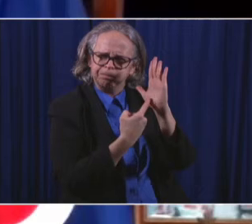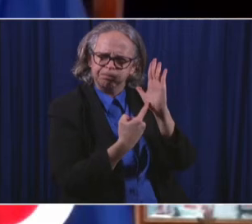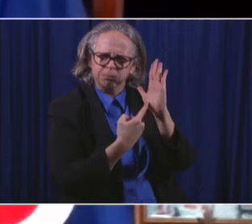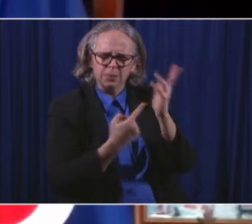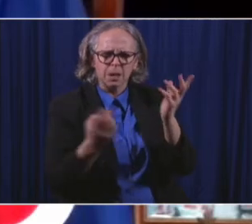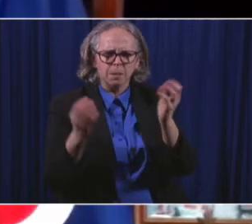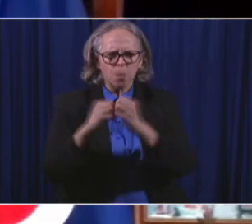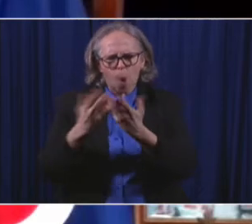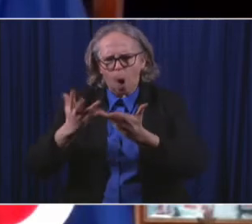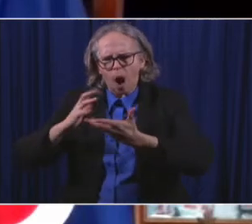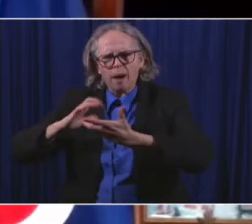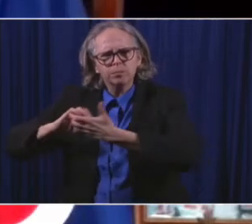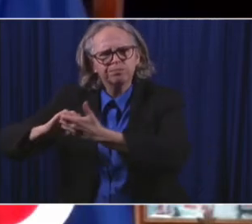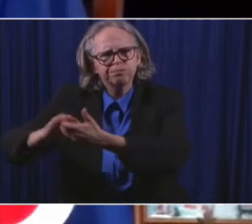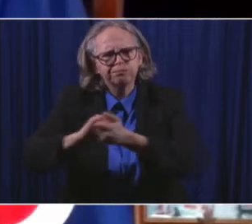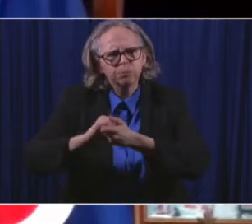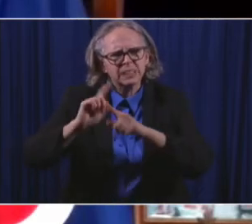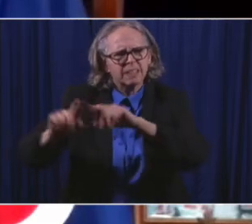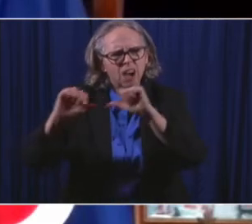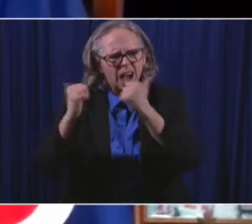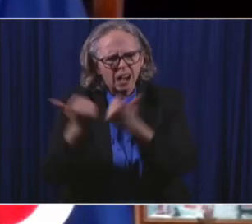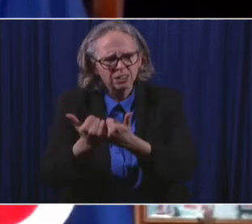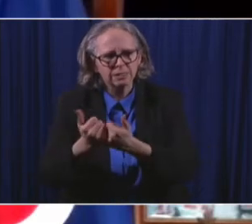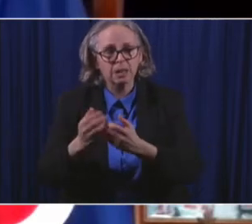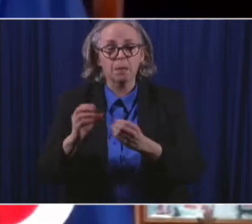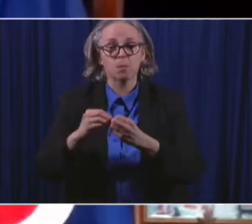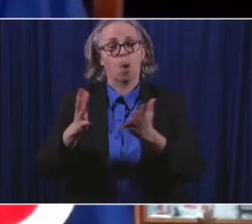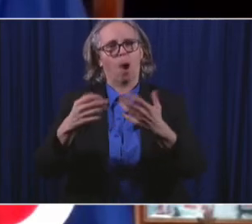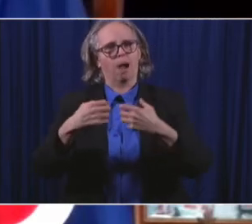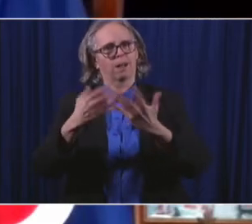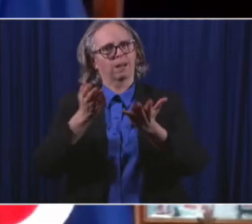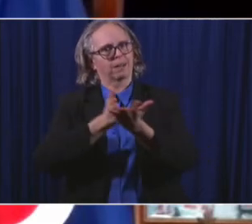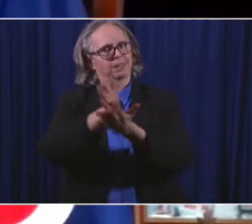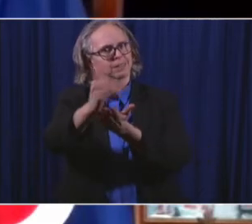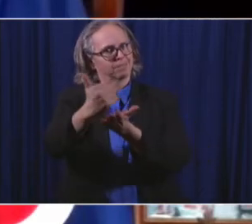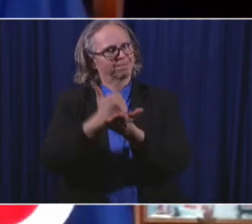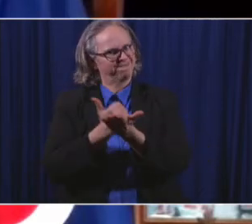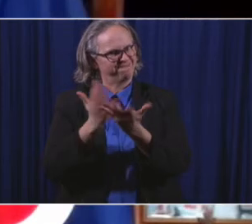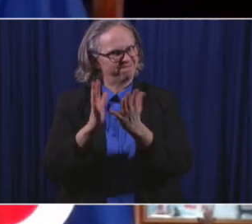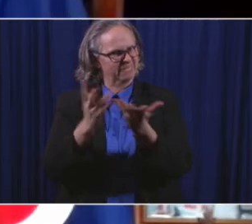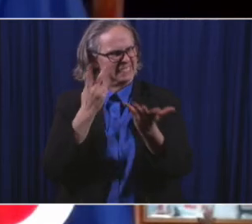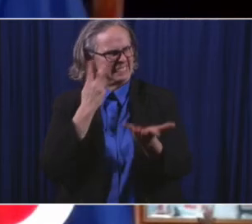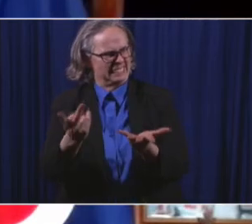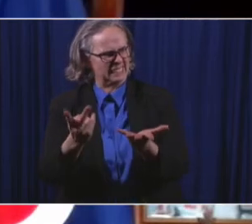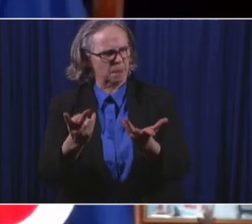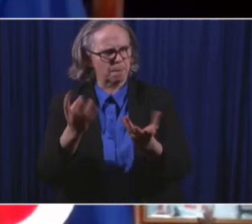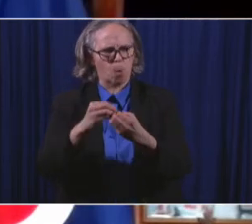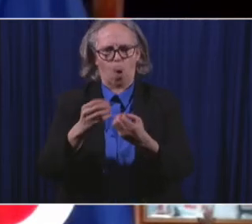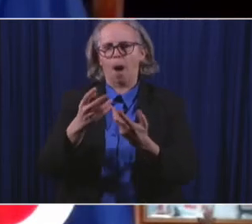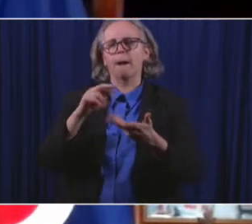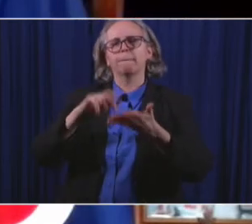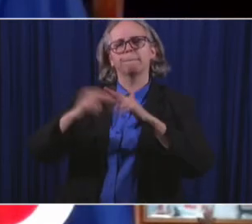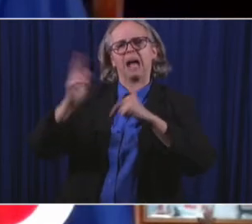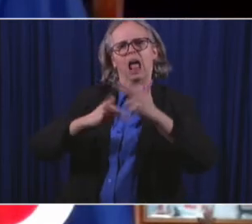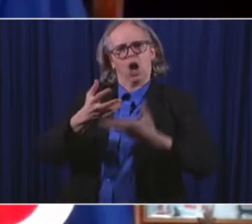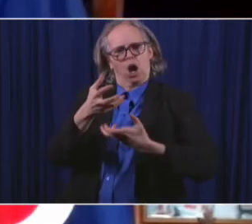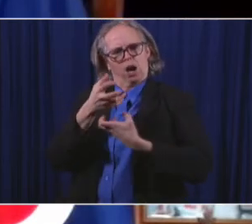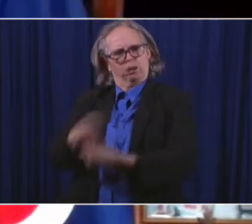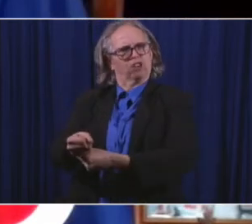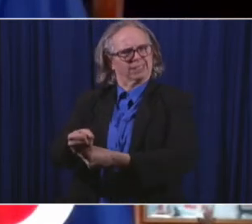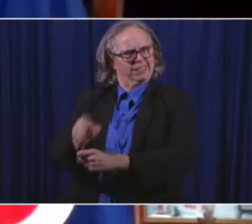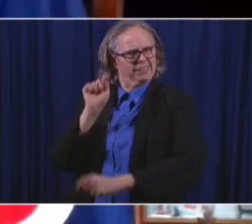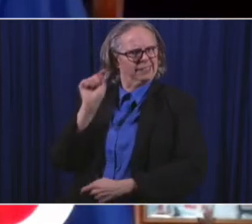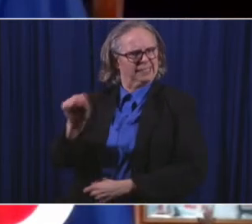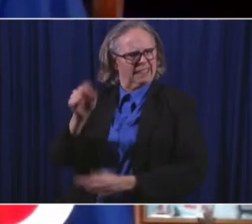give people through this transparency and access more confidence in decisions that are being made, that they're being